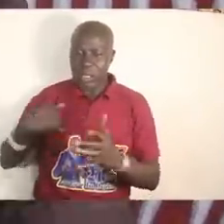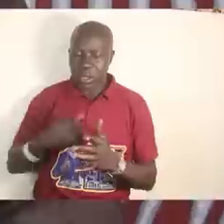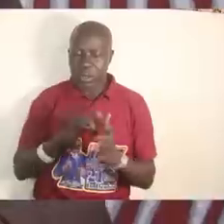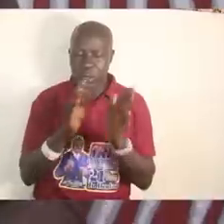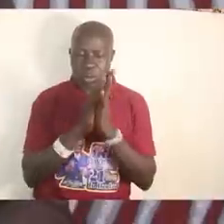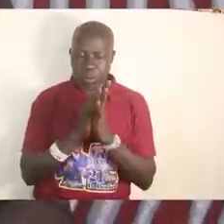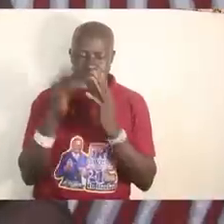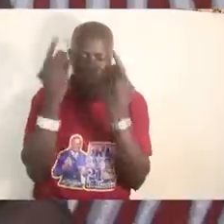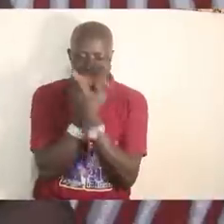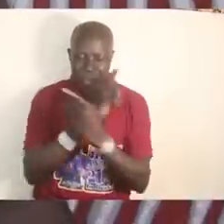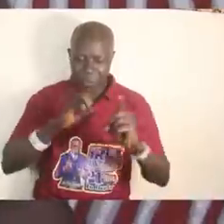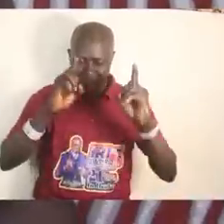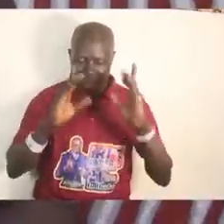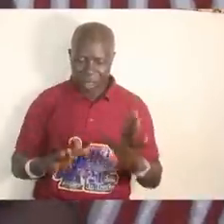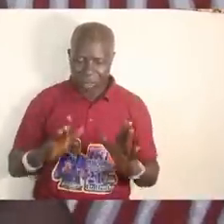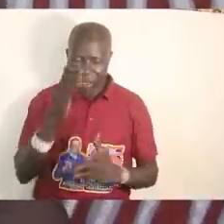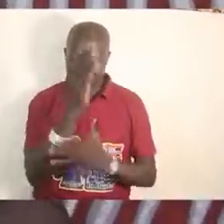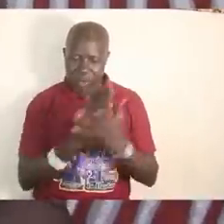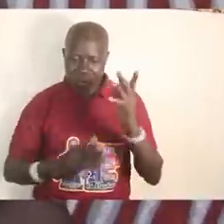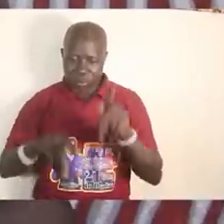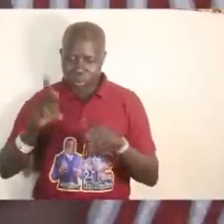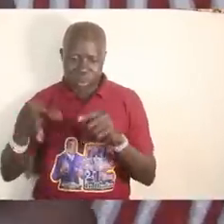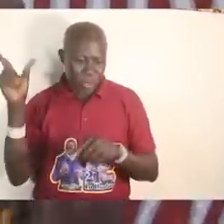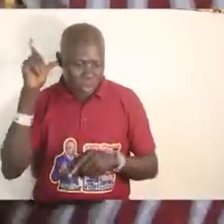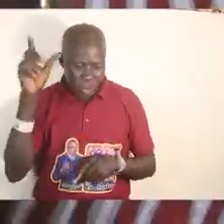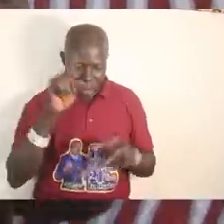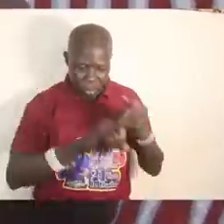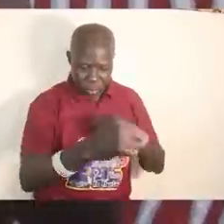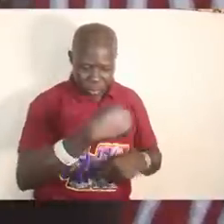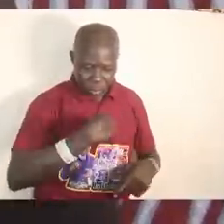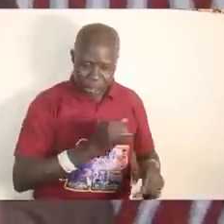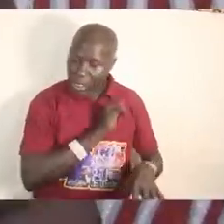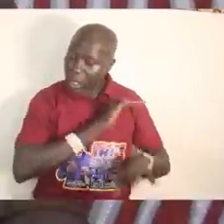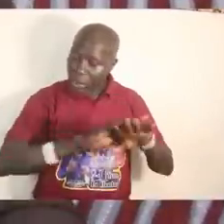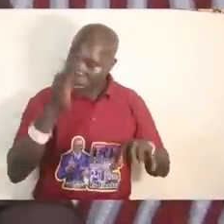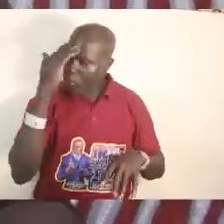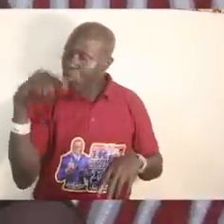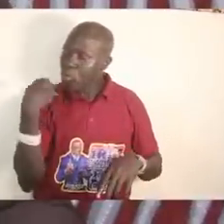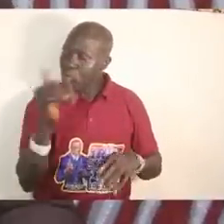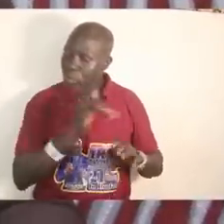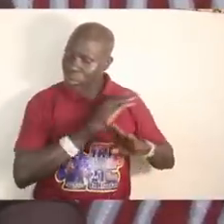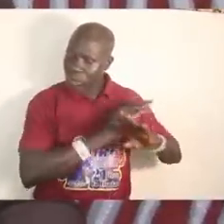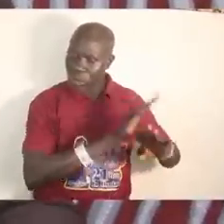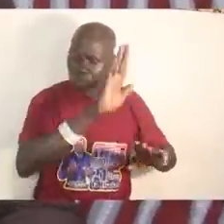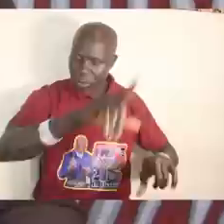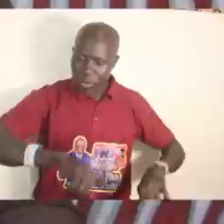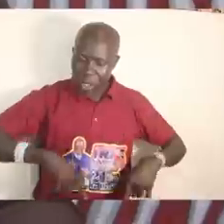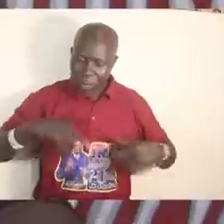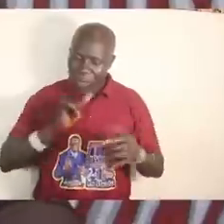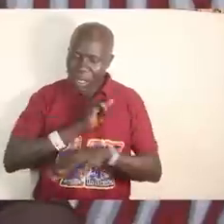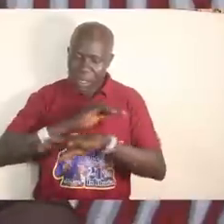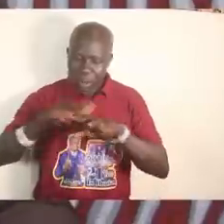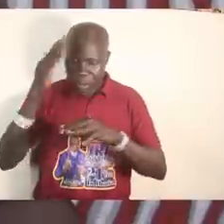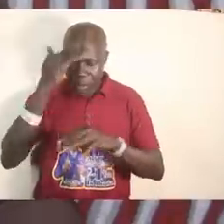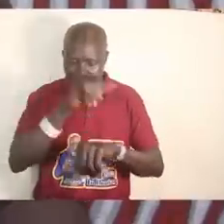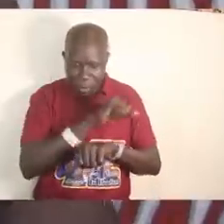tu sile. That will pray for deliverance. Hey, ka wa n gbo mi bayi. Somebody is not listening to me. Mi me to da oju. I don't know the one that stop your life. Mi mo ri de ta fi de. I didn't know